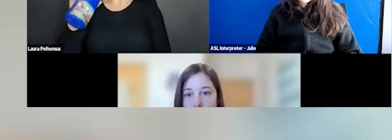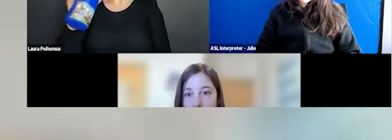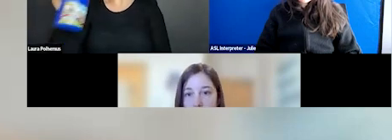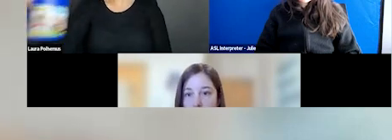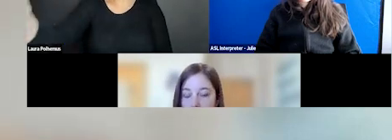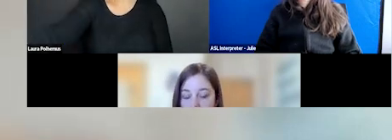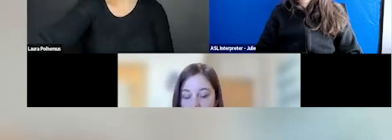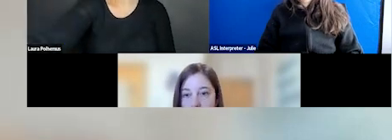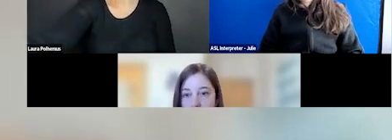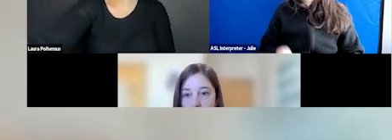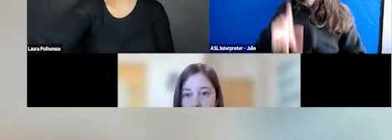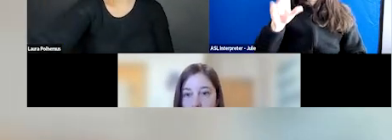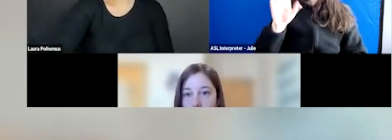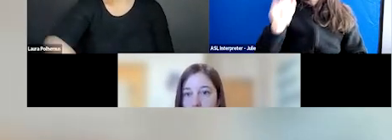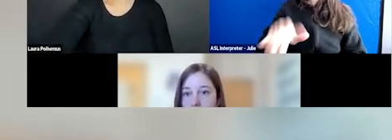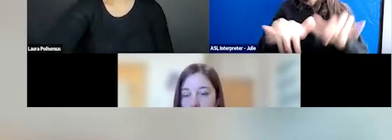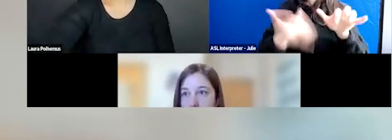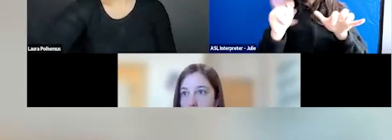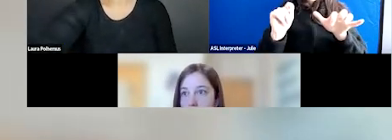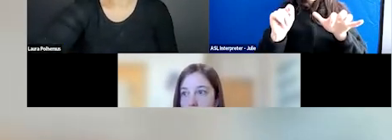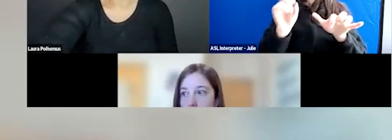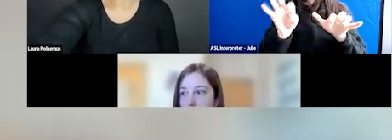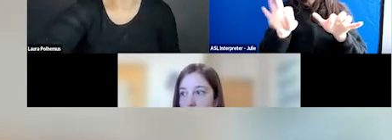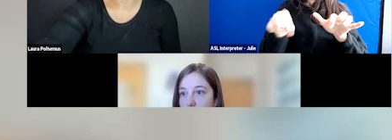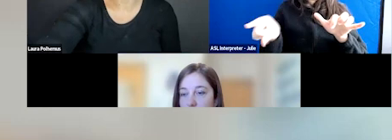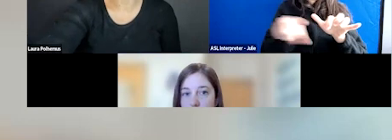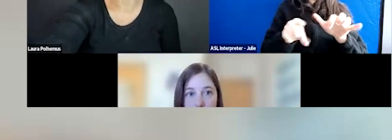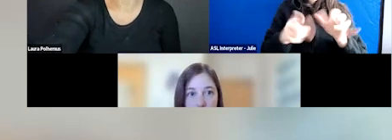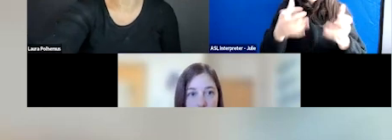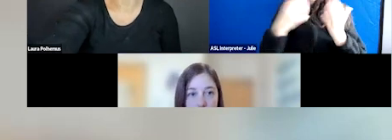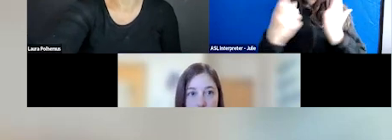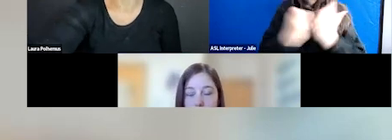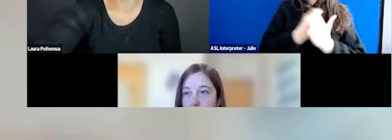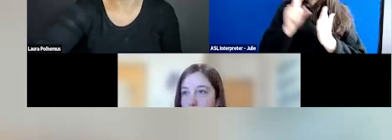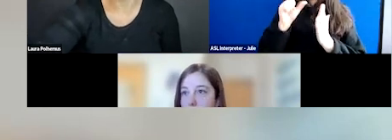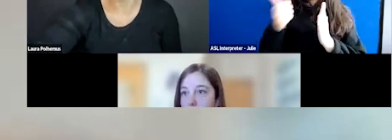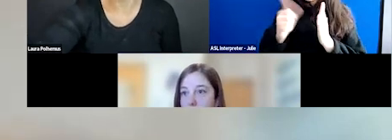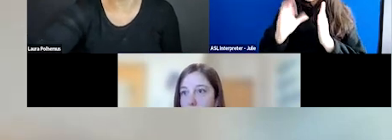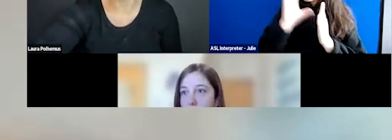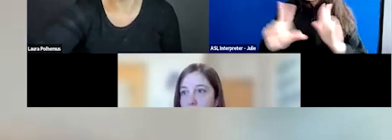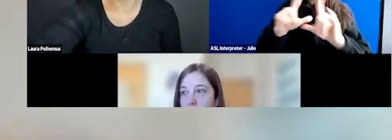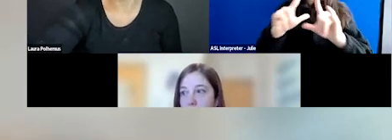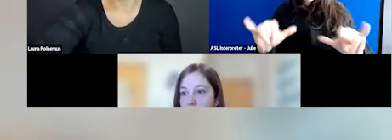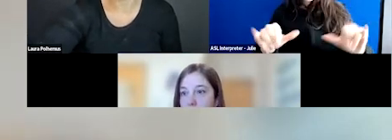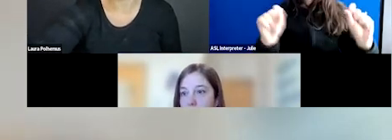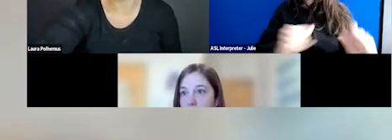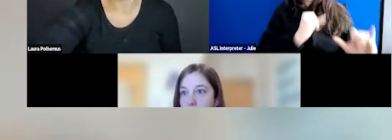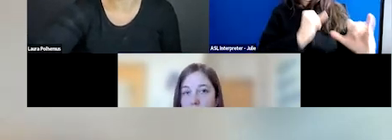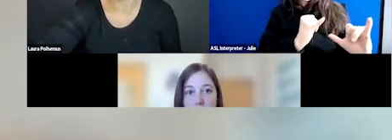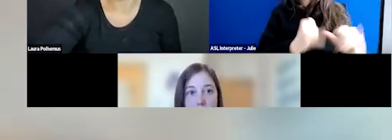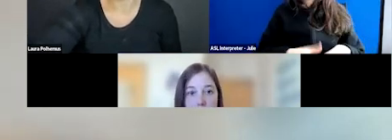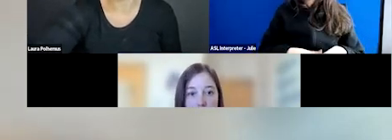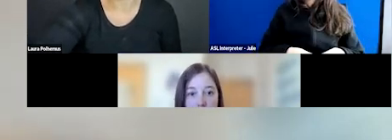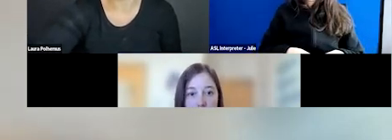And I will put the link in the chat in case anyone would like to do a search at the same time.